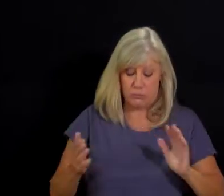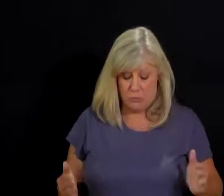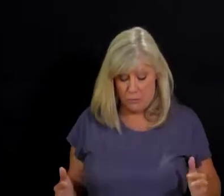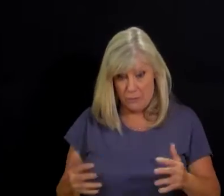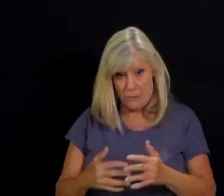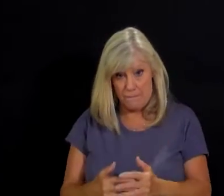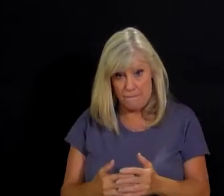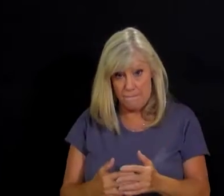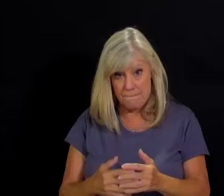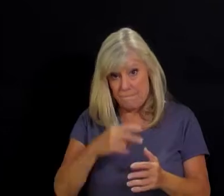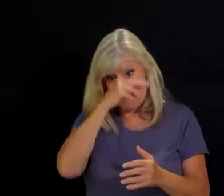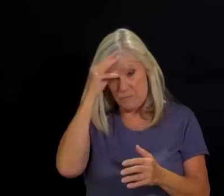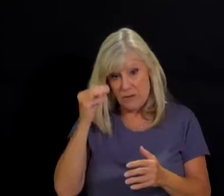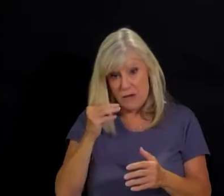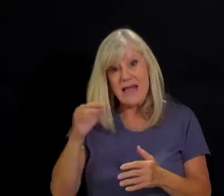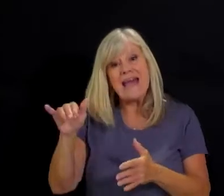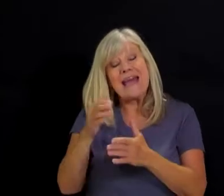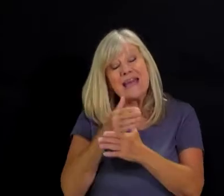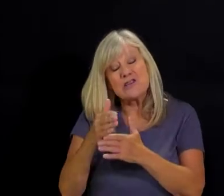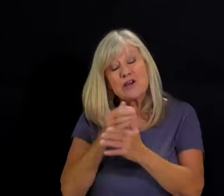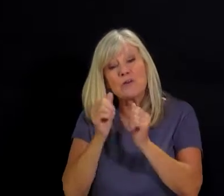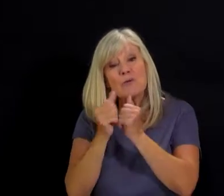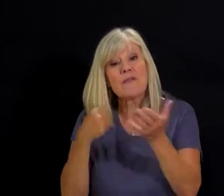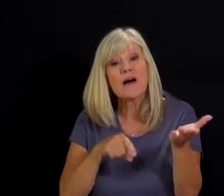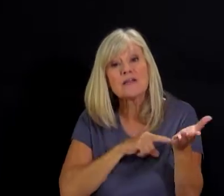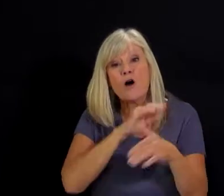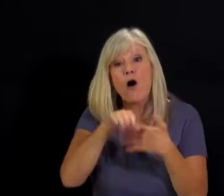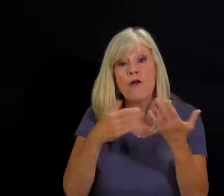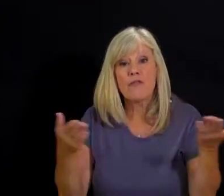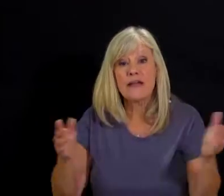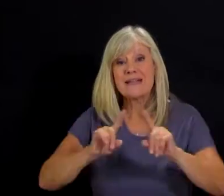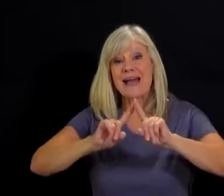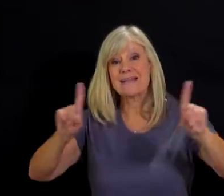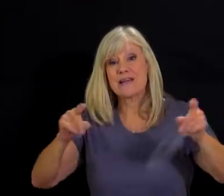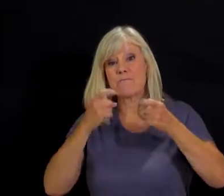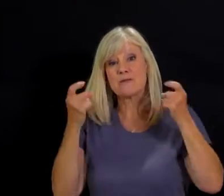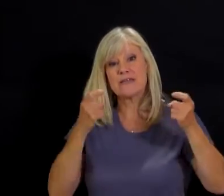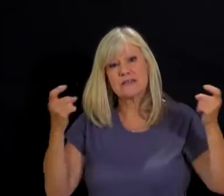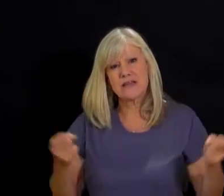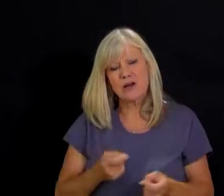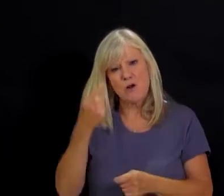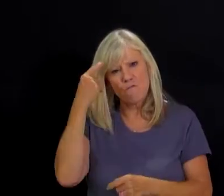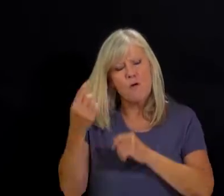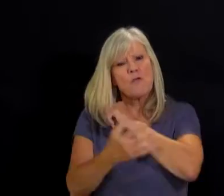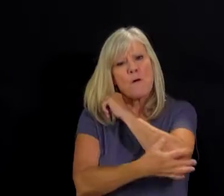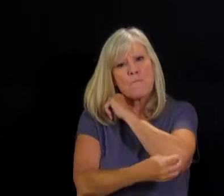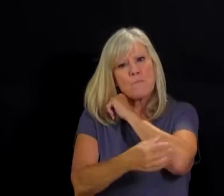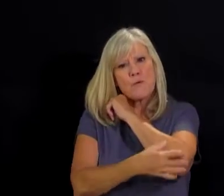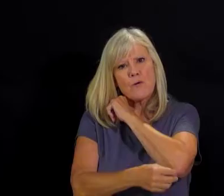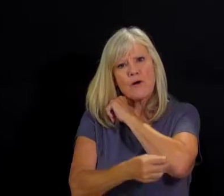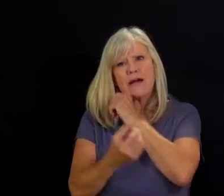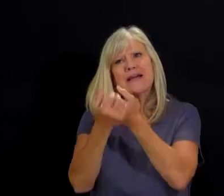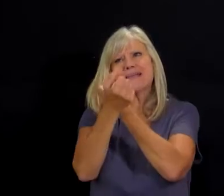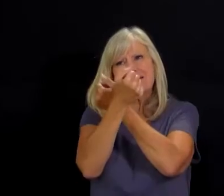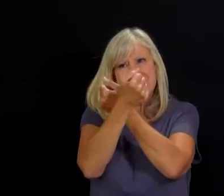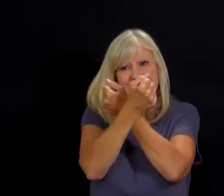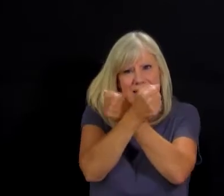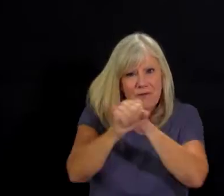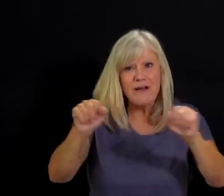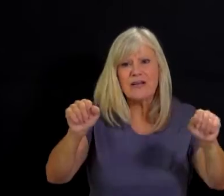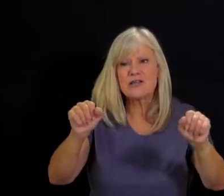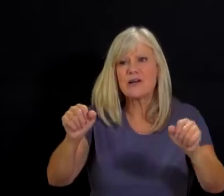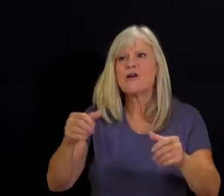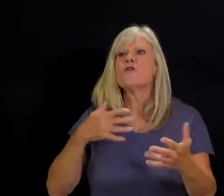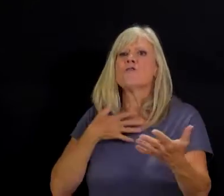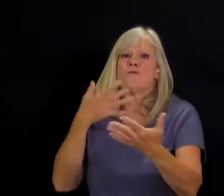but sin. To the poor, he proclaimed the good news of salvation. To prisoners, freedom. And